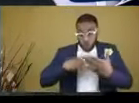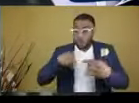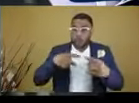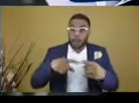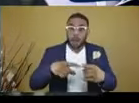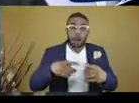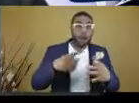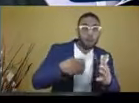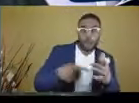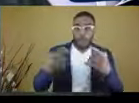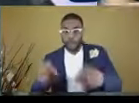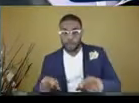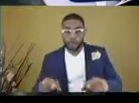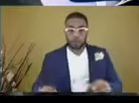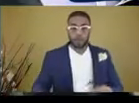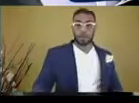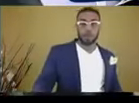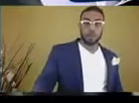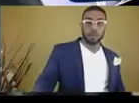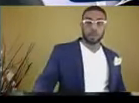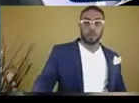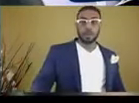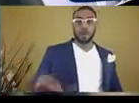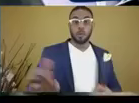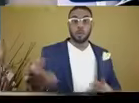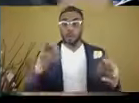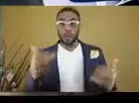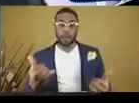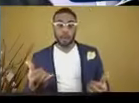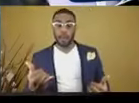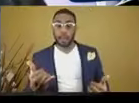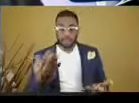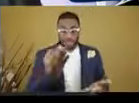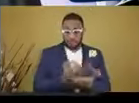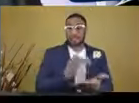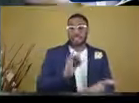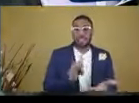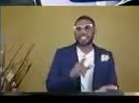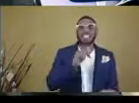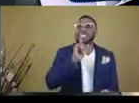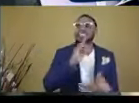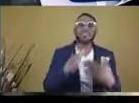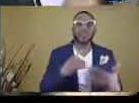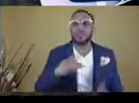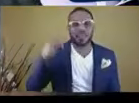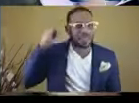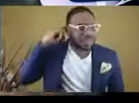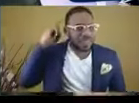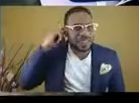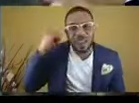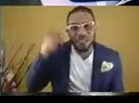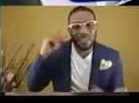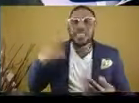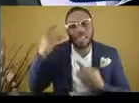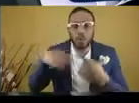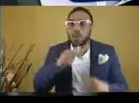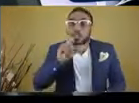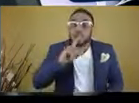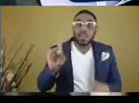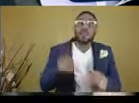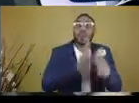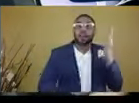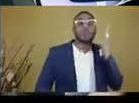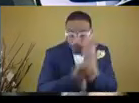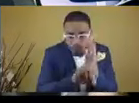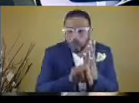what happened and what is happening right now, you know, the fact that it should even be unconscionable for us to think about, we should have been the first people